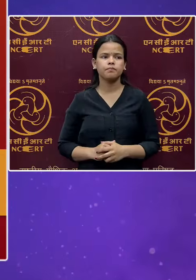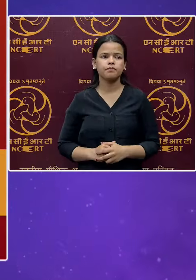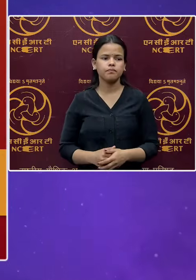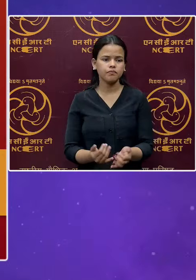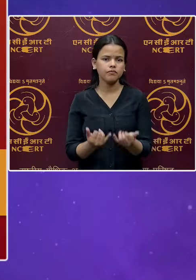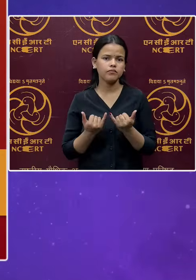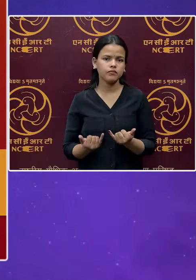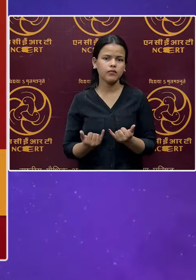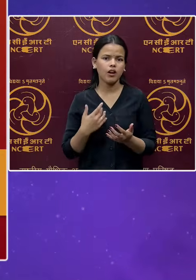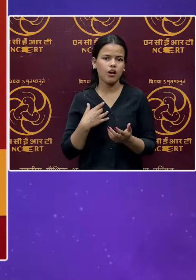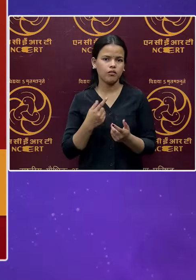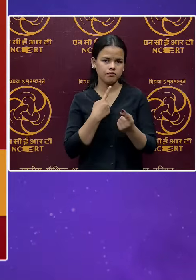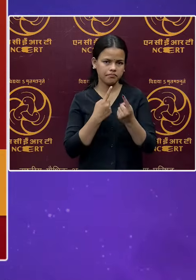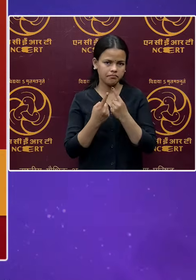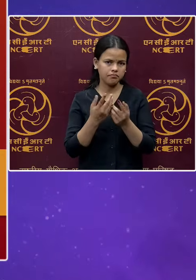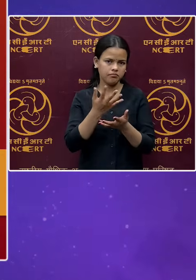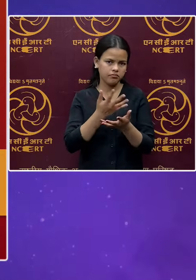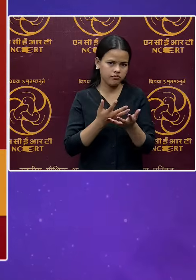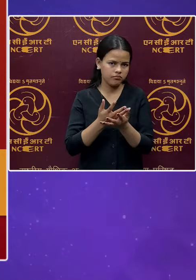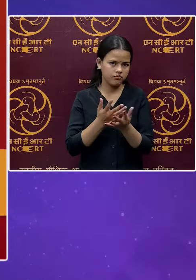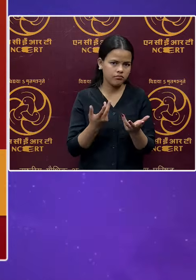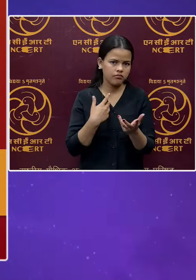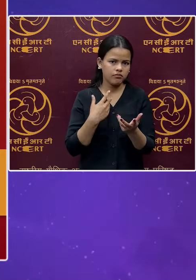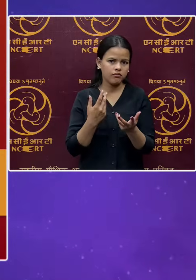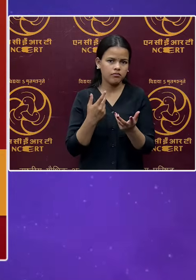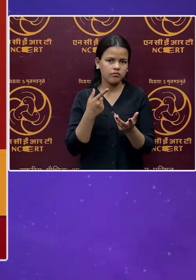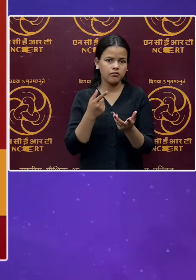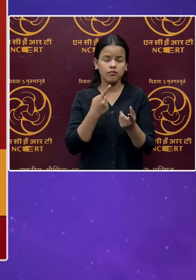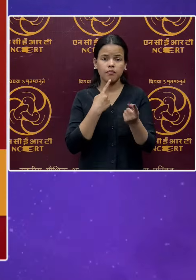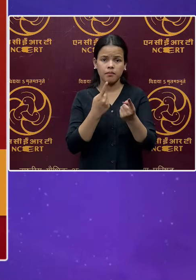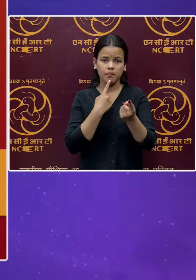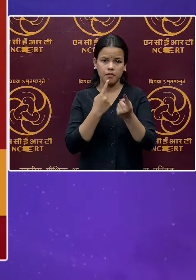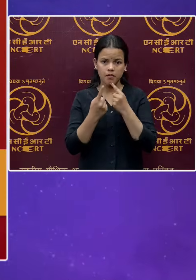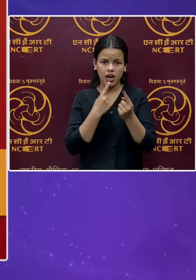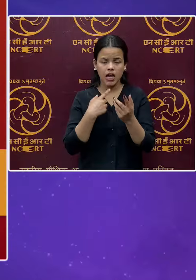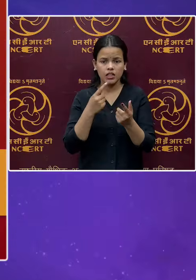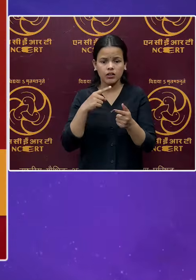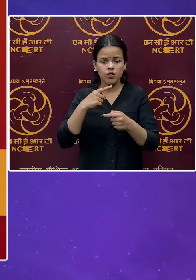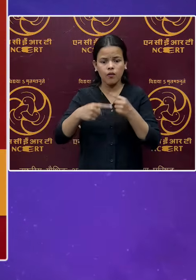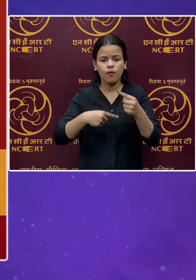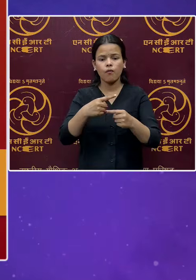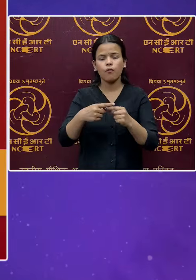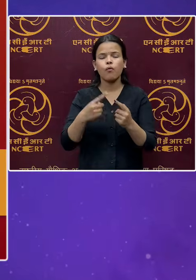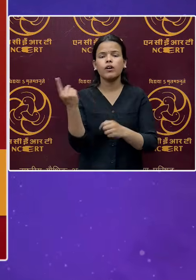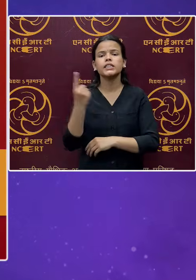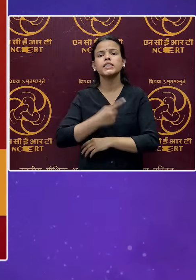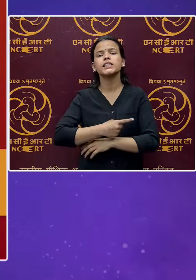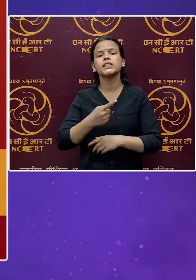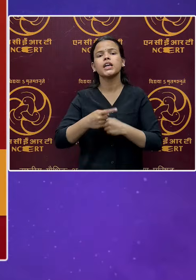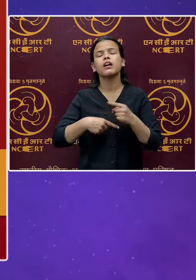Now, when we talk about new trends, when we are talking about, everyday technology is moving